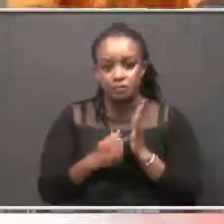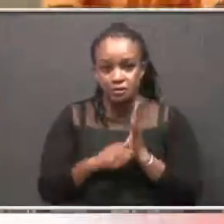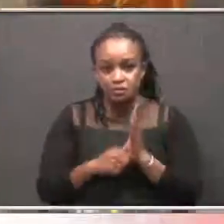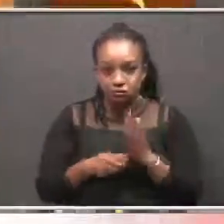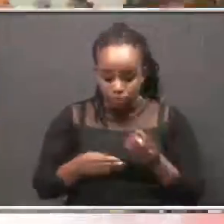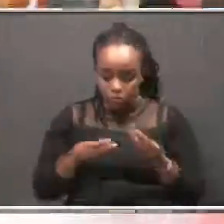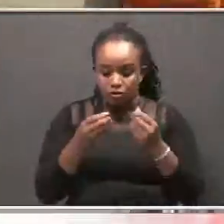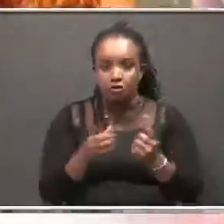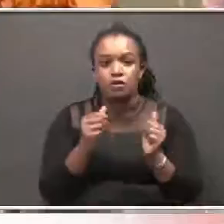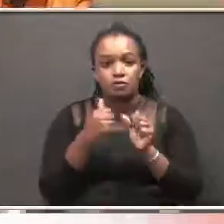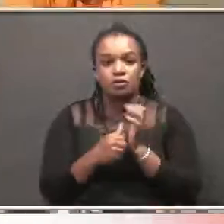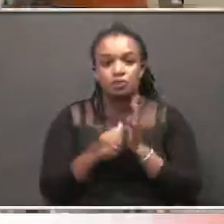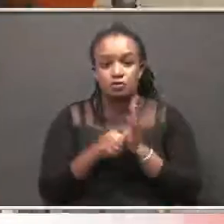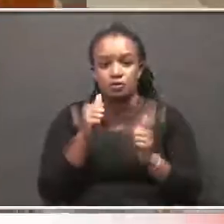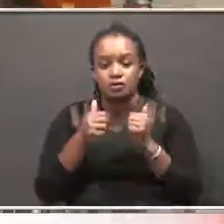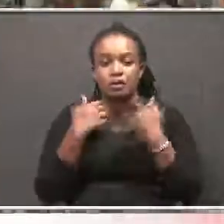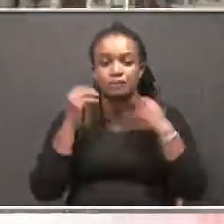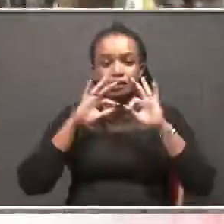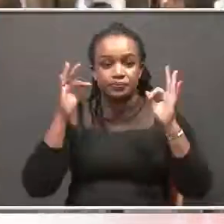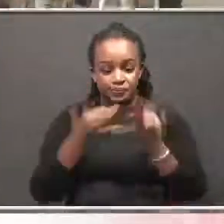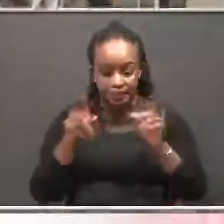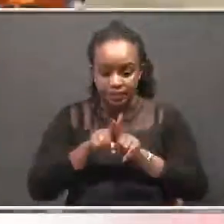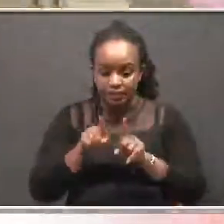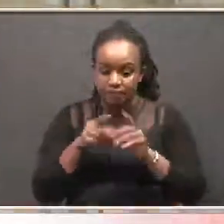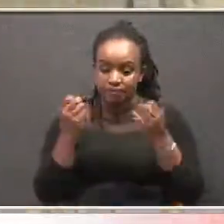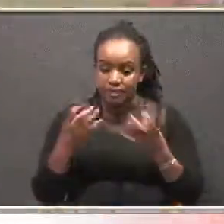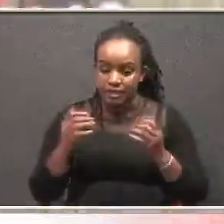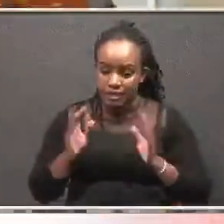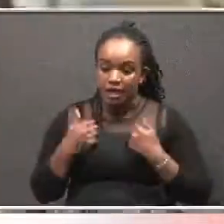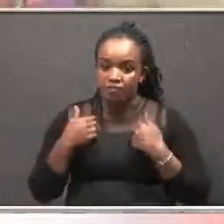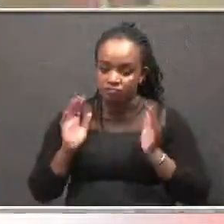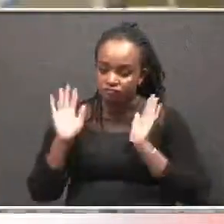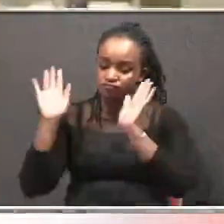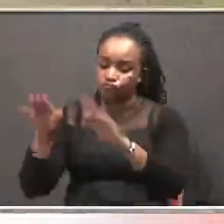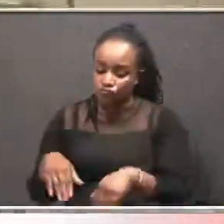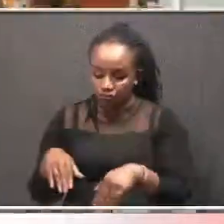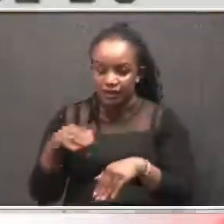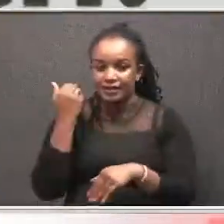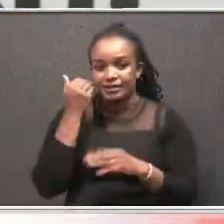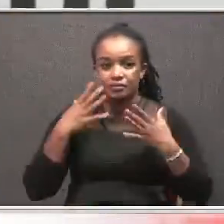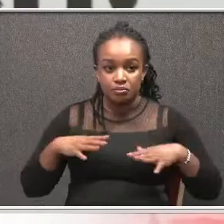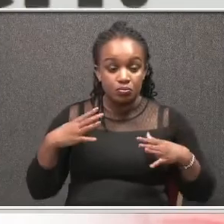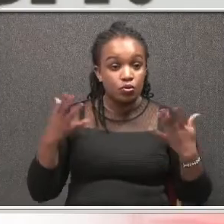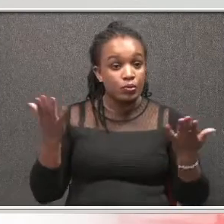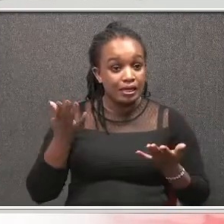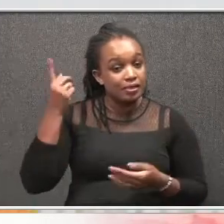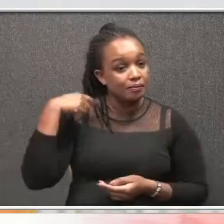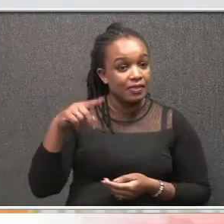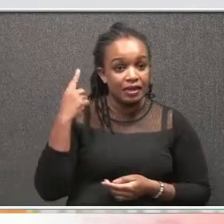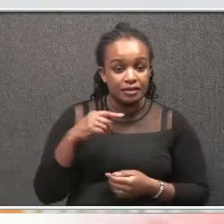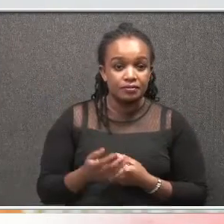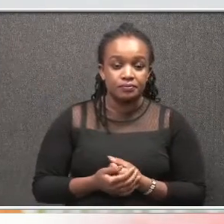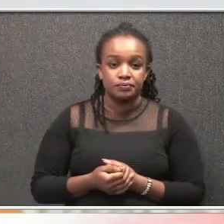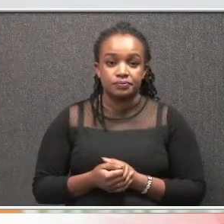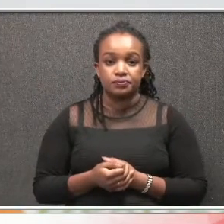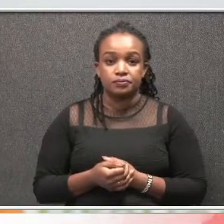rampant within families, with majority even abandoning their patients at the Mathari Teaching and Referral Mental Hospital. Because